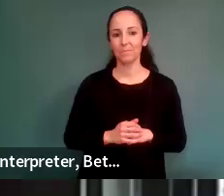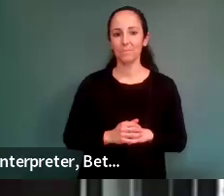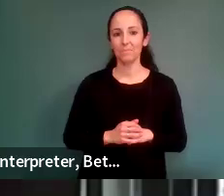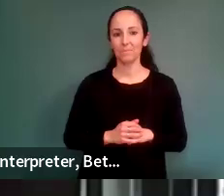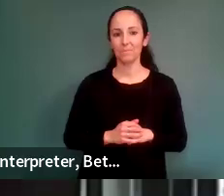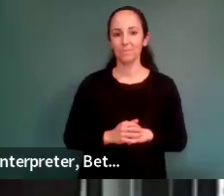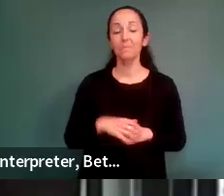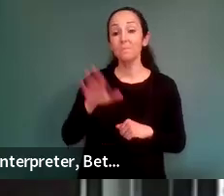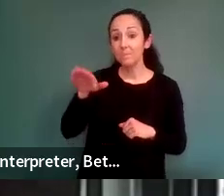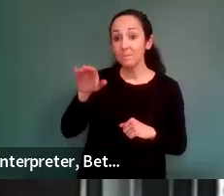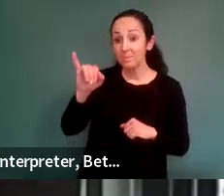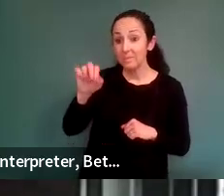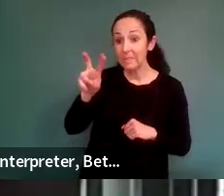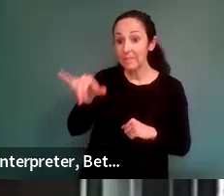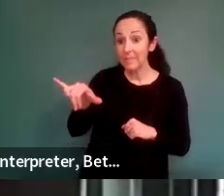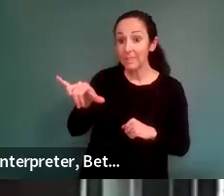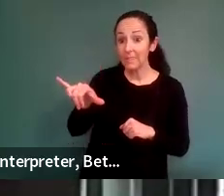And Izzy, are you here too?